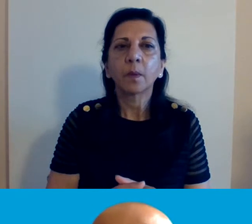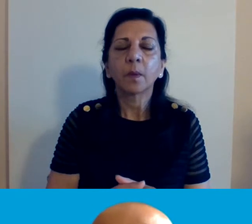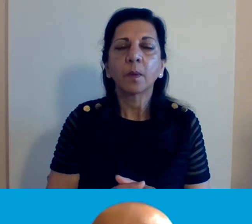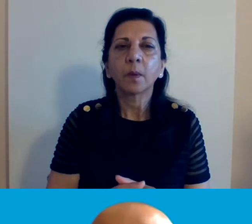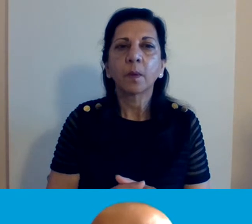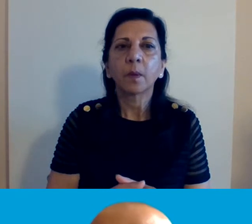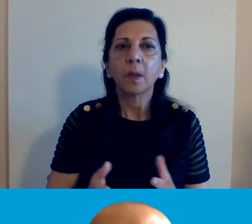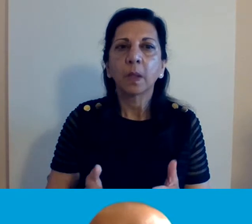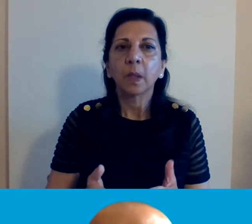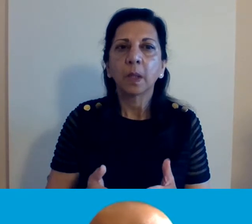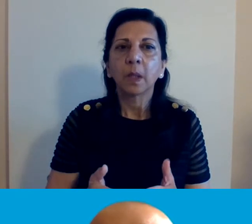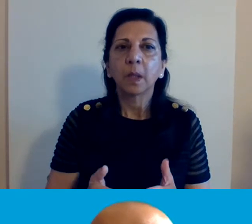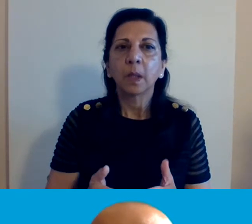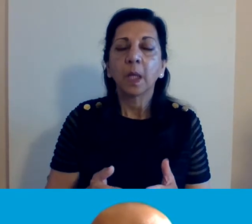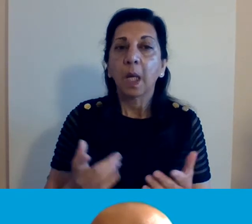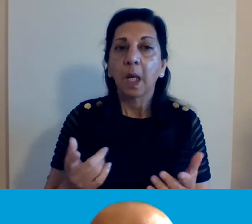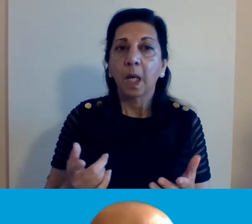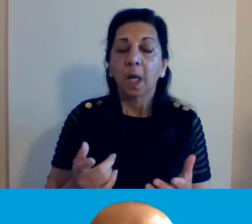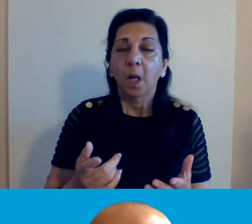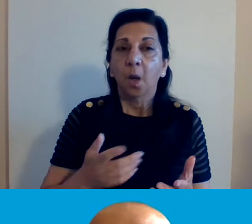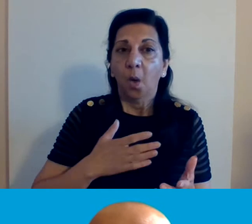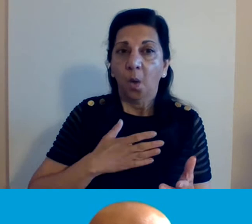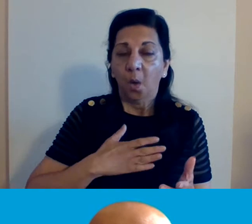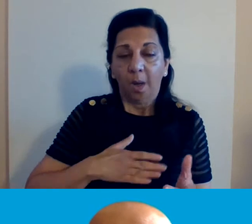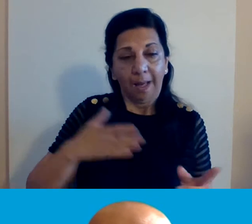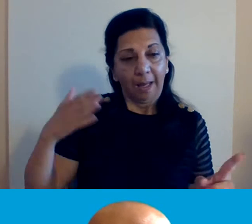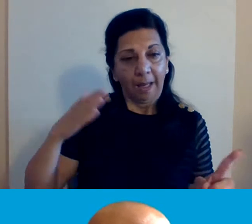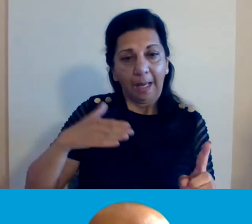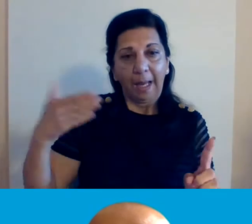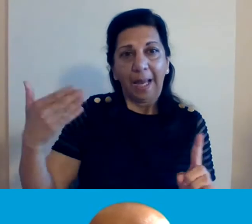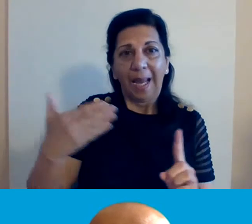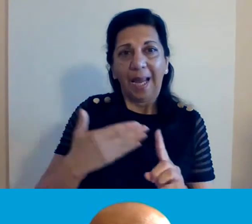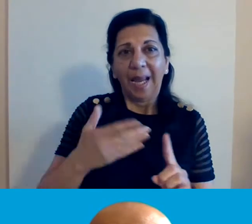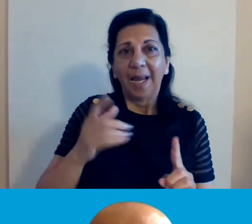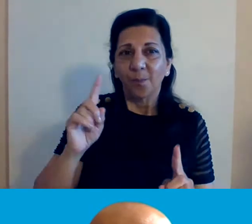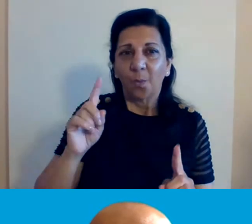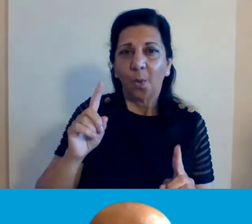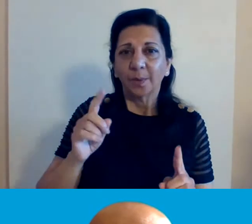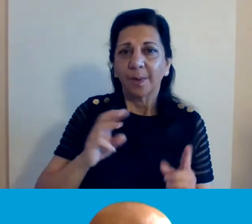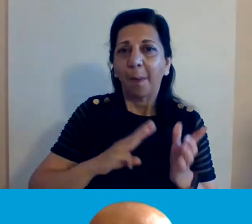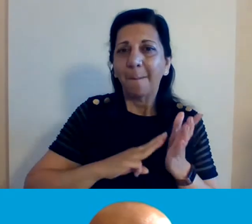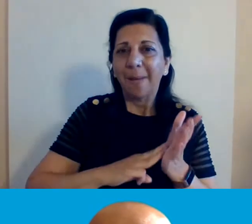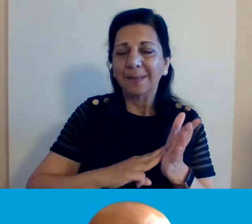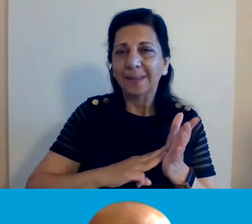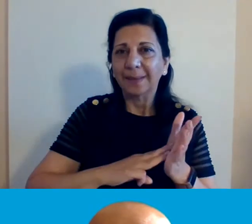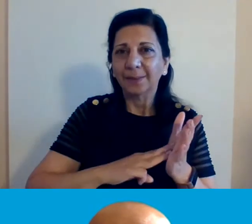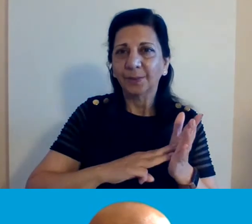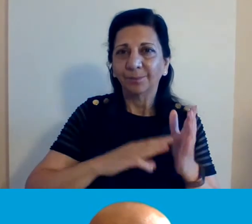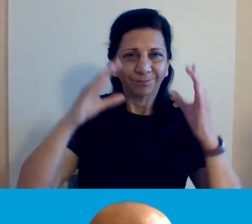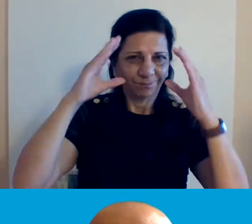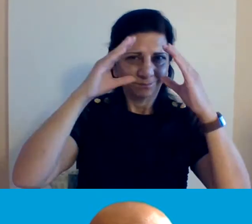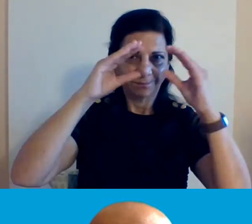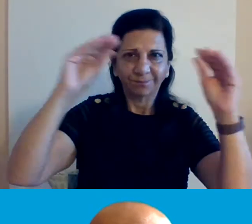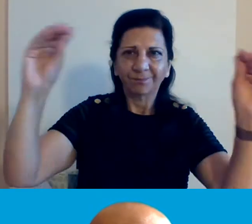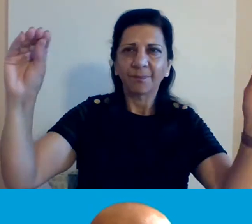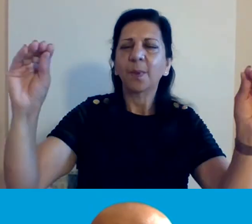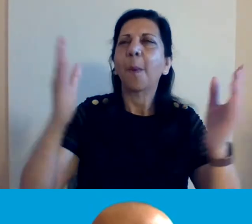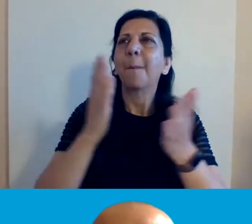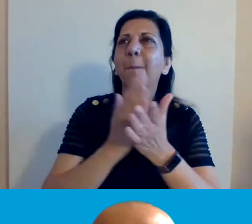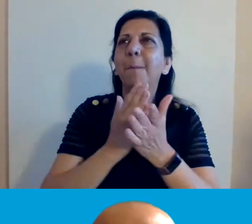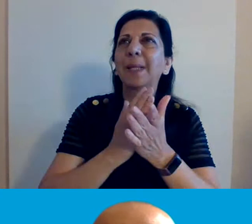And it's about getting that message out there simply and consistently and enabling the public as much as they can to be able to do